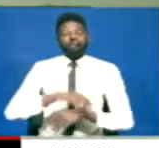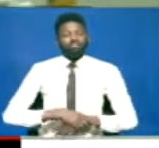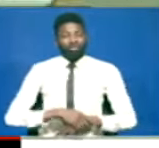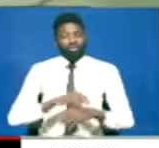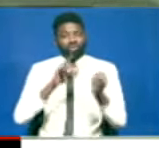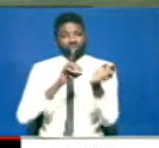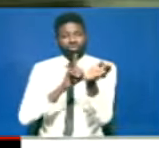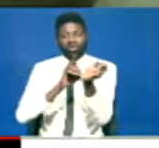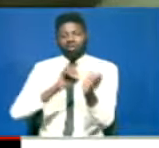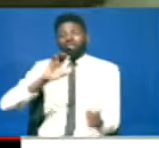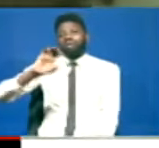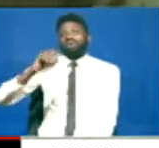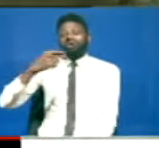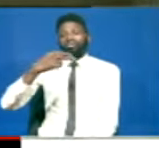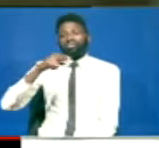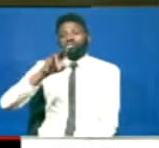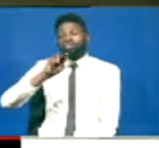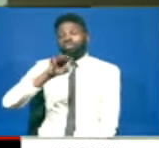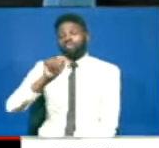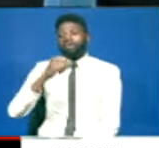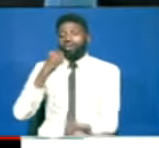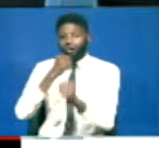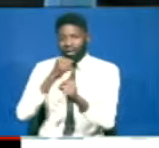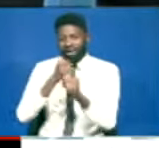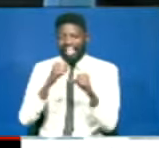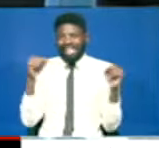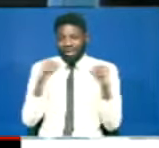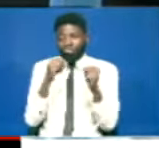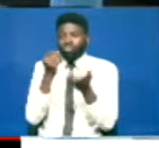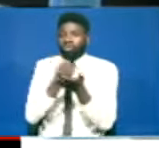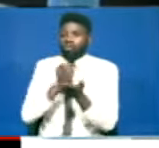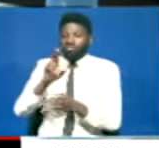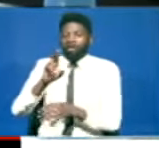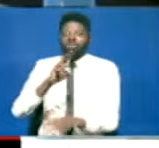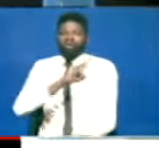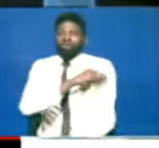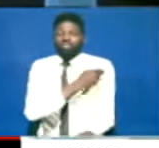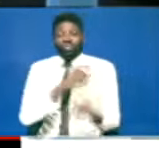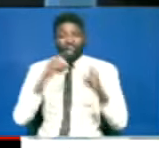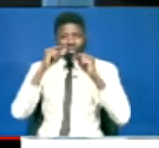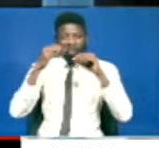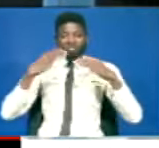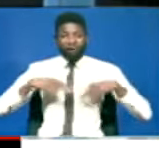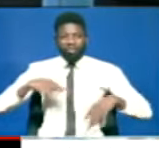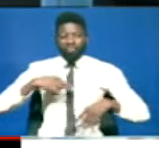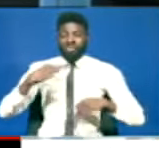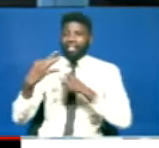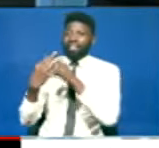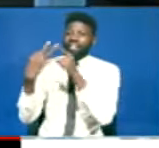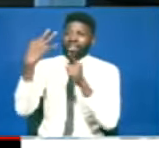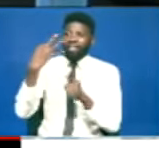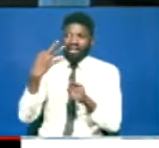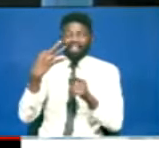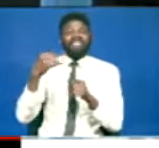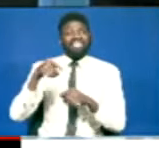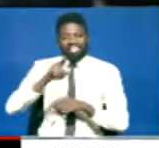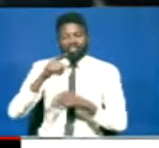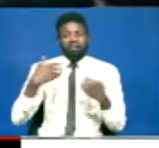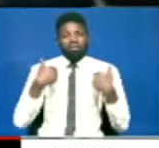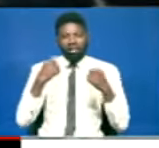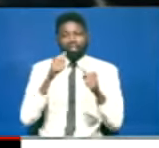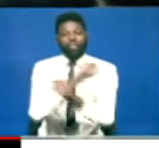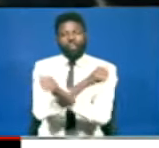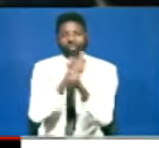Casualty Department at Nyahururu Referral Hospital, told the media that the three victims of the attack were stable and are undergoing